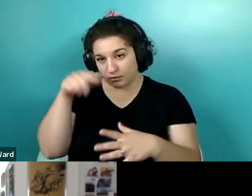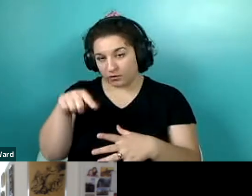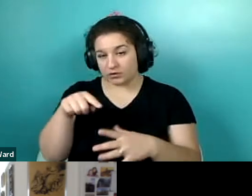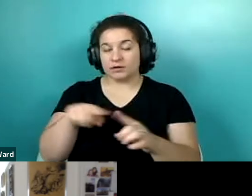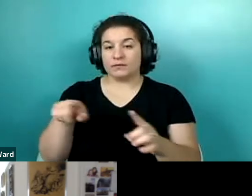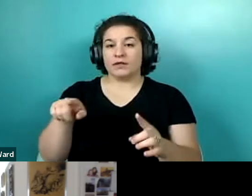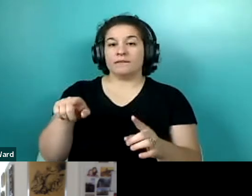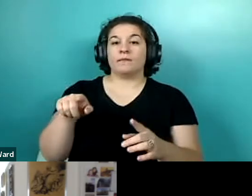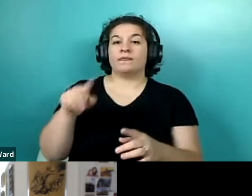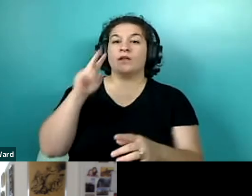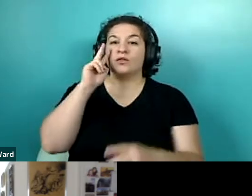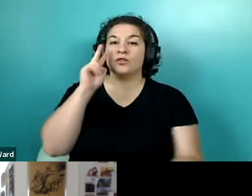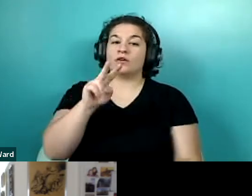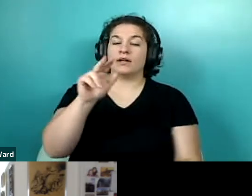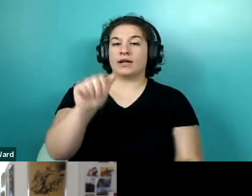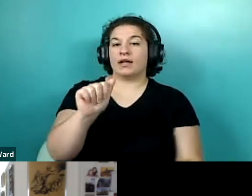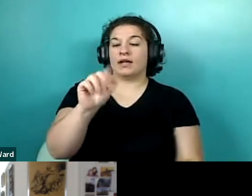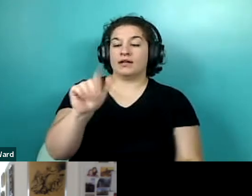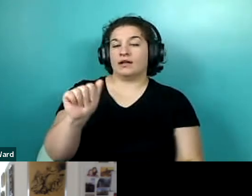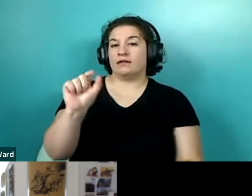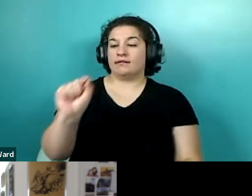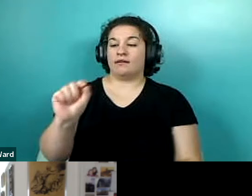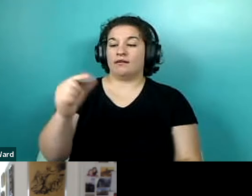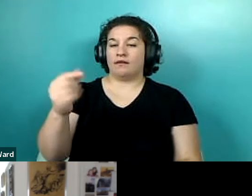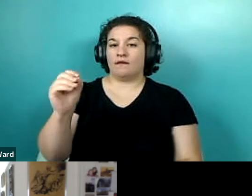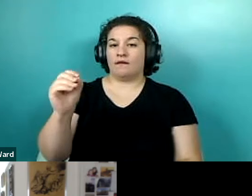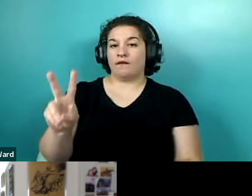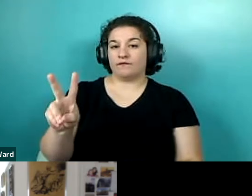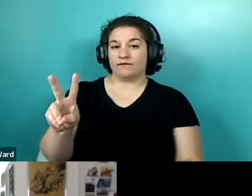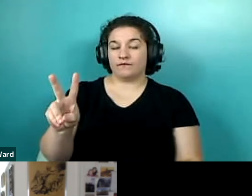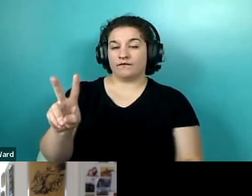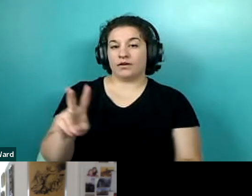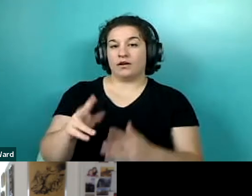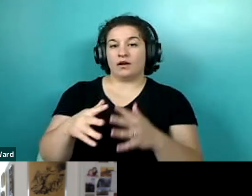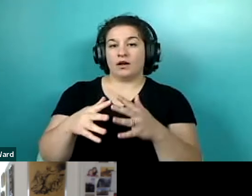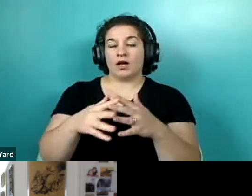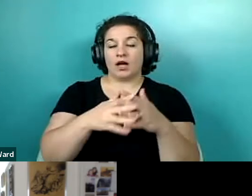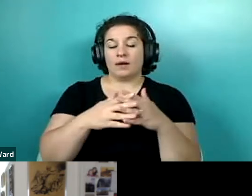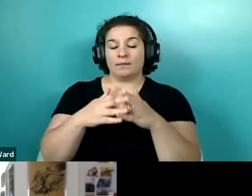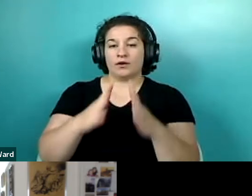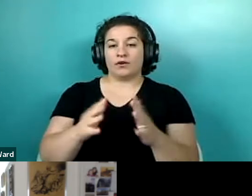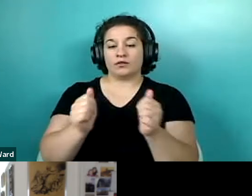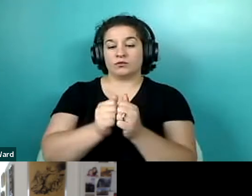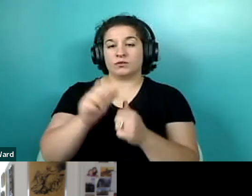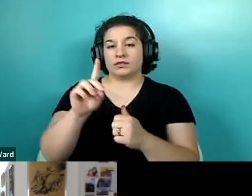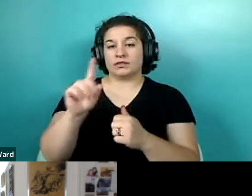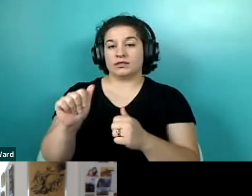like ADA.gov, Americans with Disabilities Act.gov. It gives